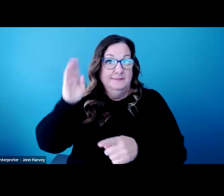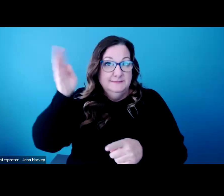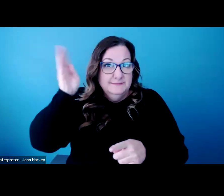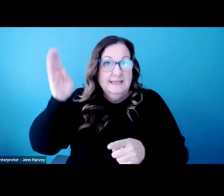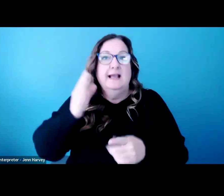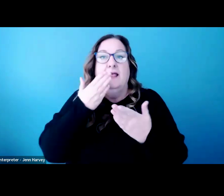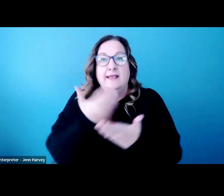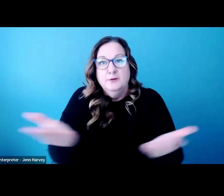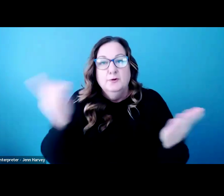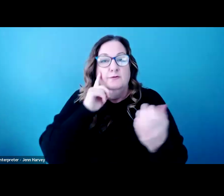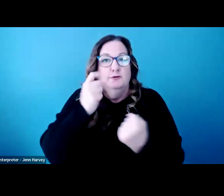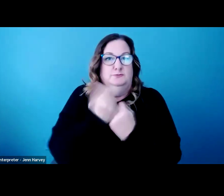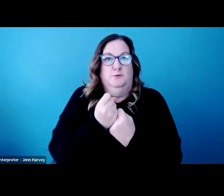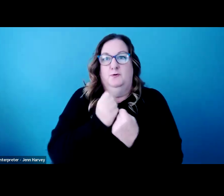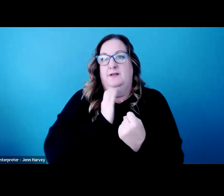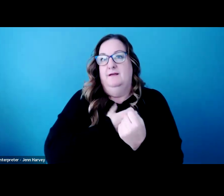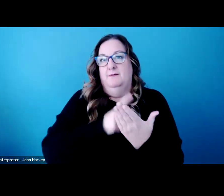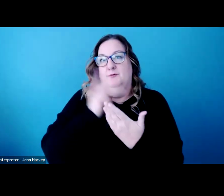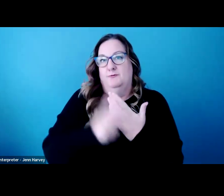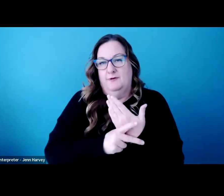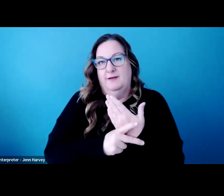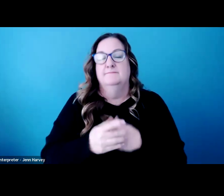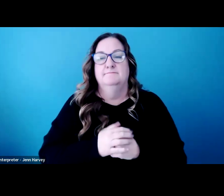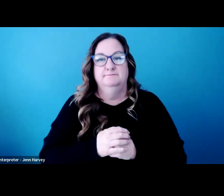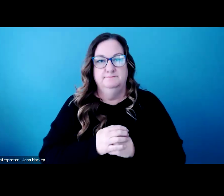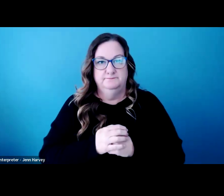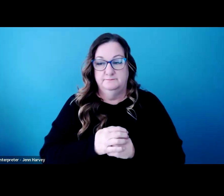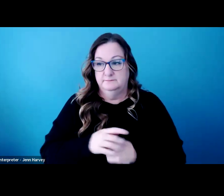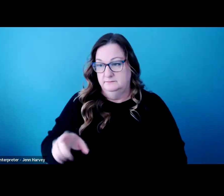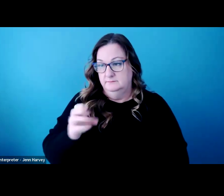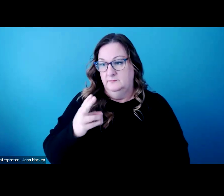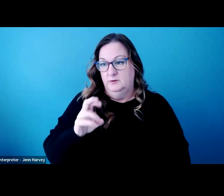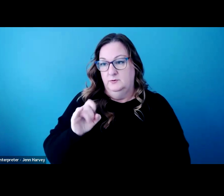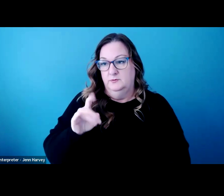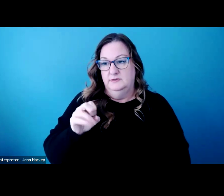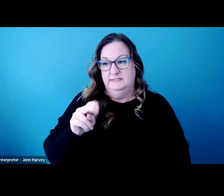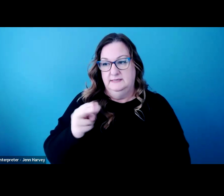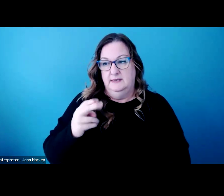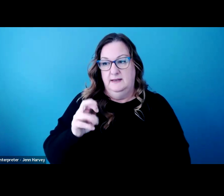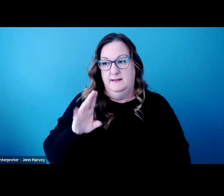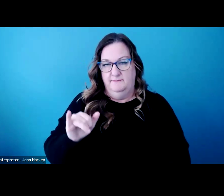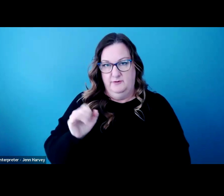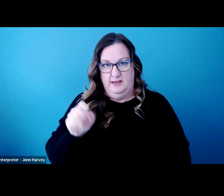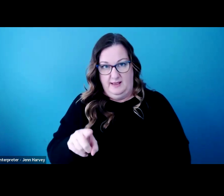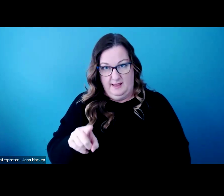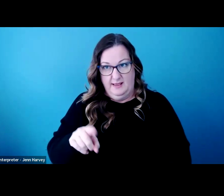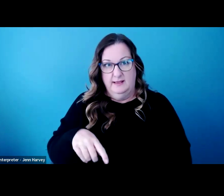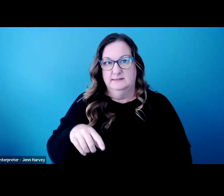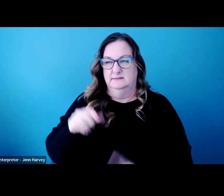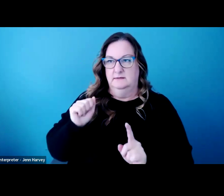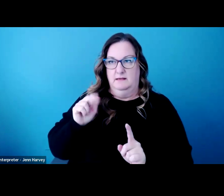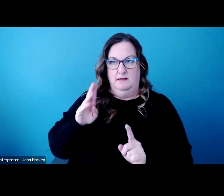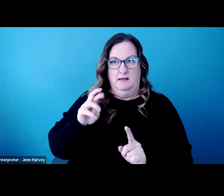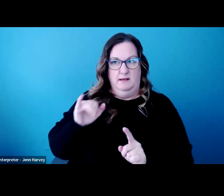cause. Thank you so much, Kurt. We do have a question from Christine Humphrey, who wants to know why the fiscal year